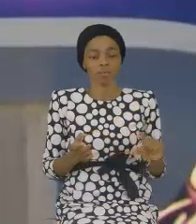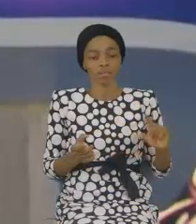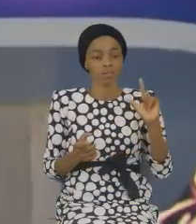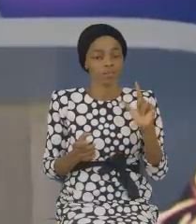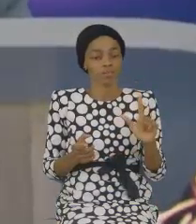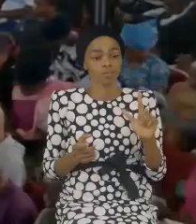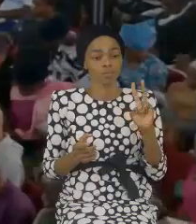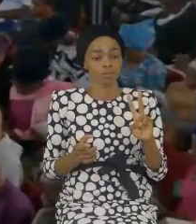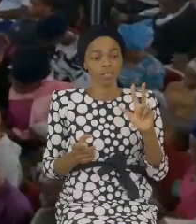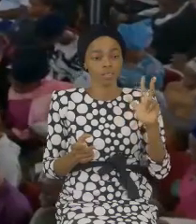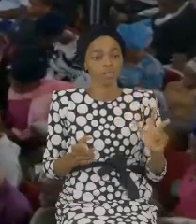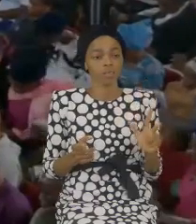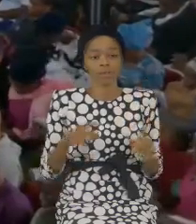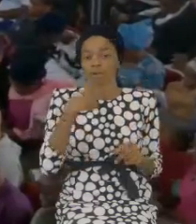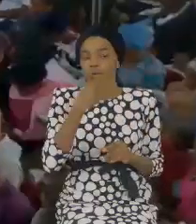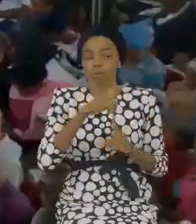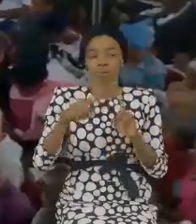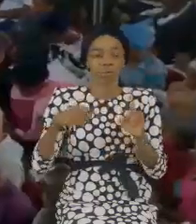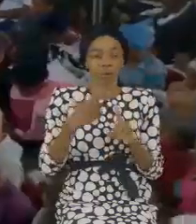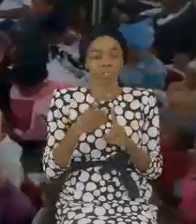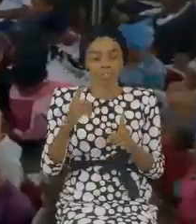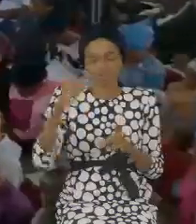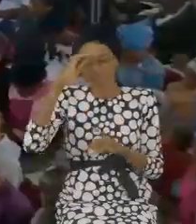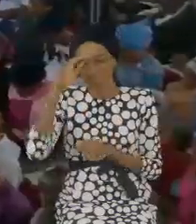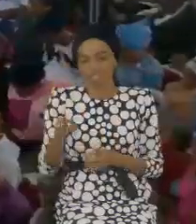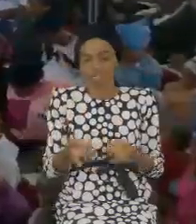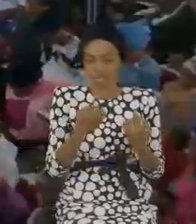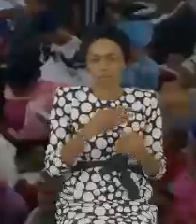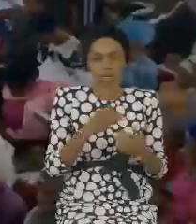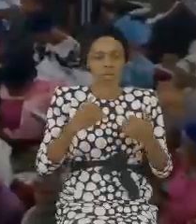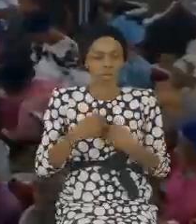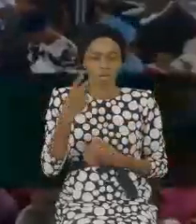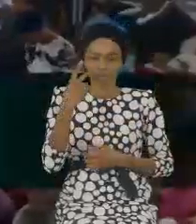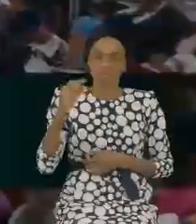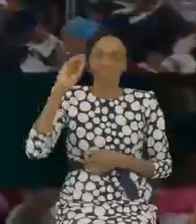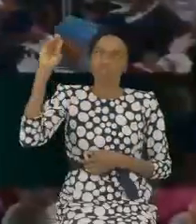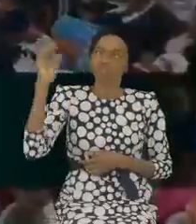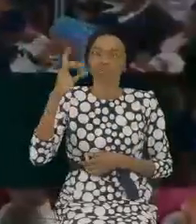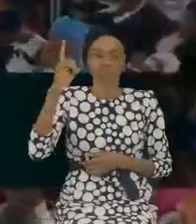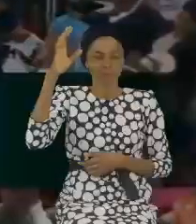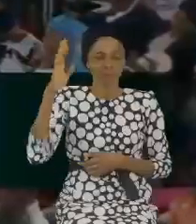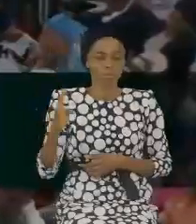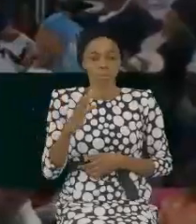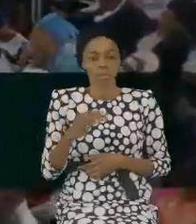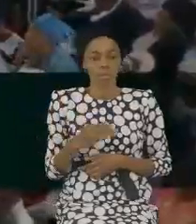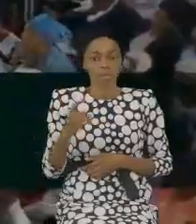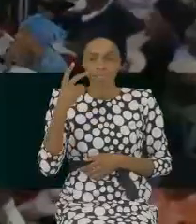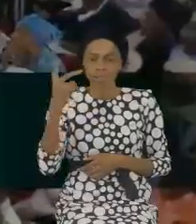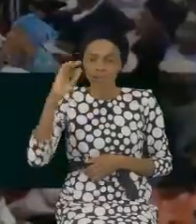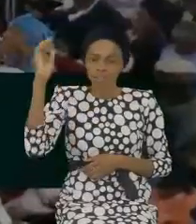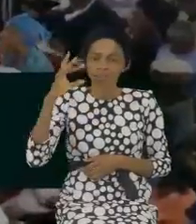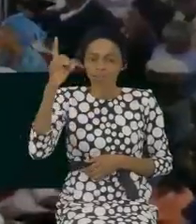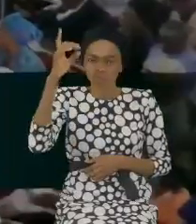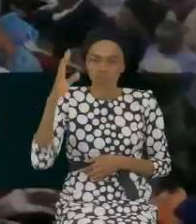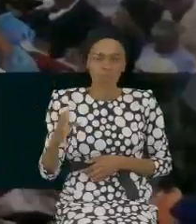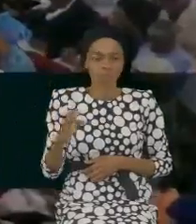verse 23. When he came and had seen the grace of God, he saw the grace of God.